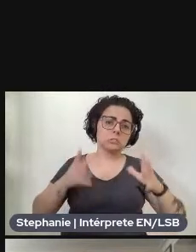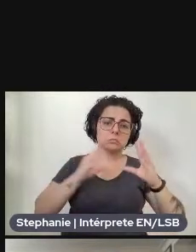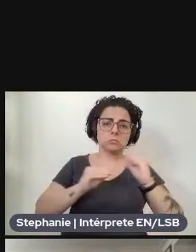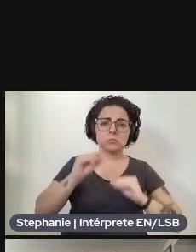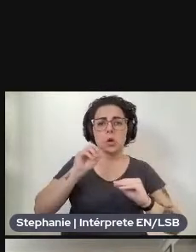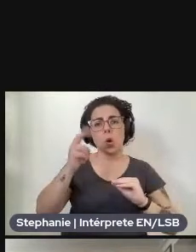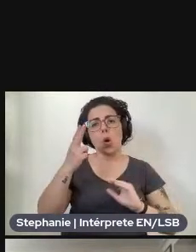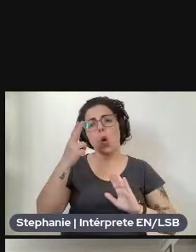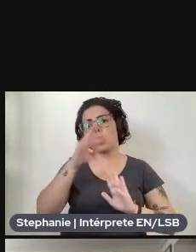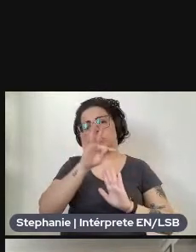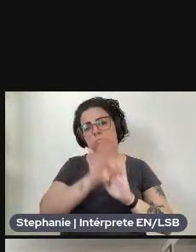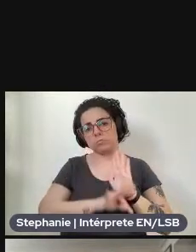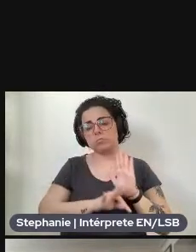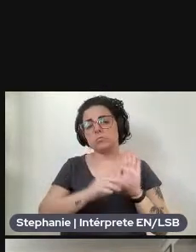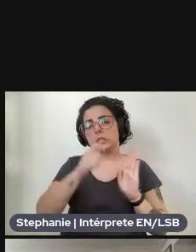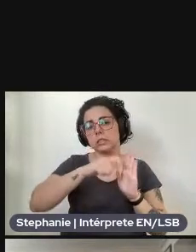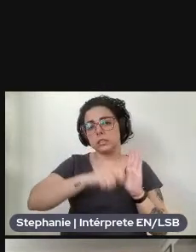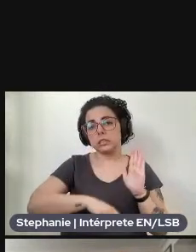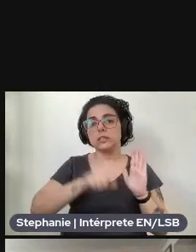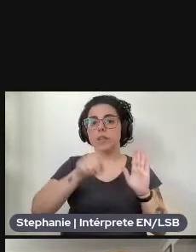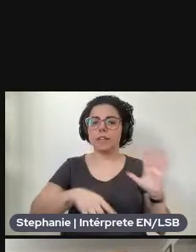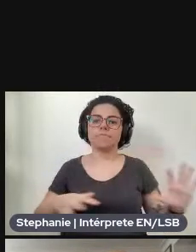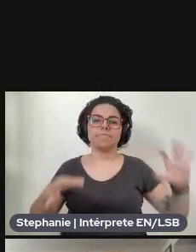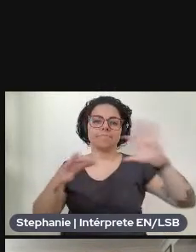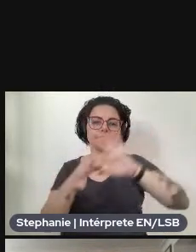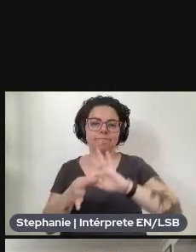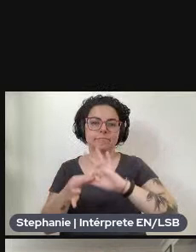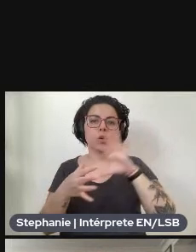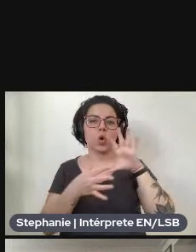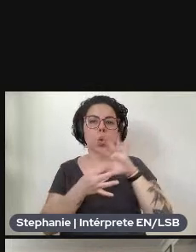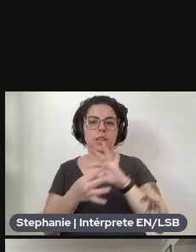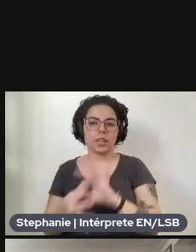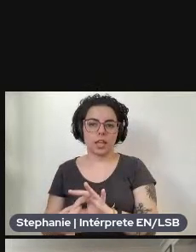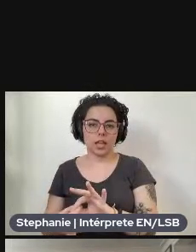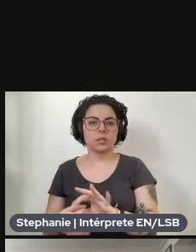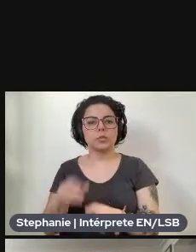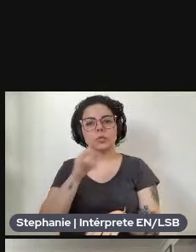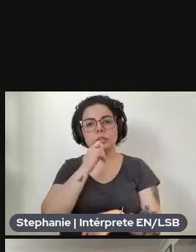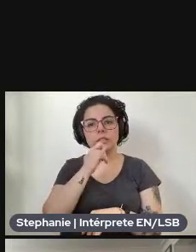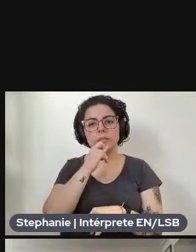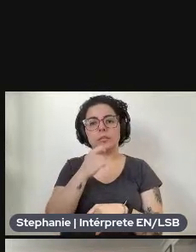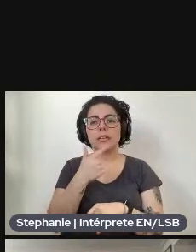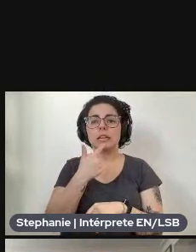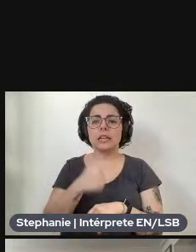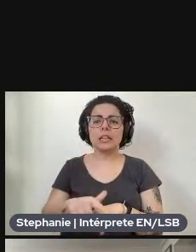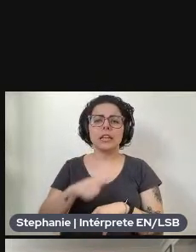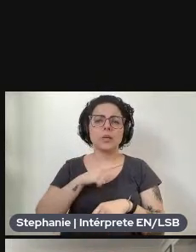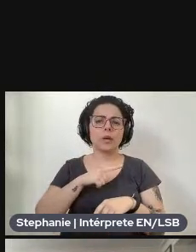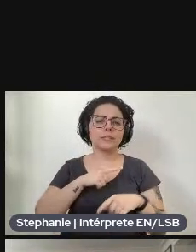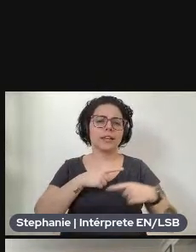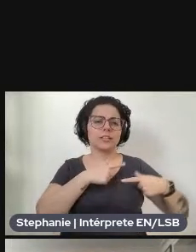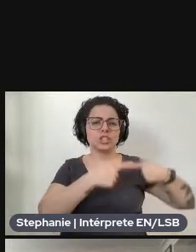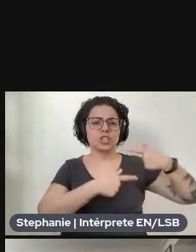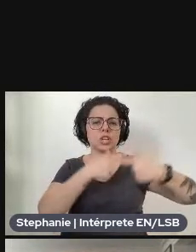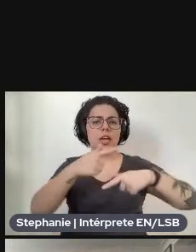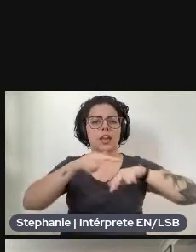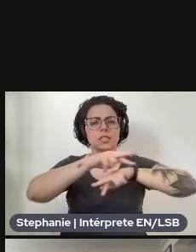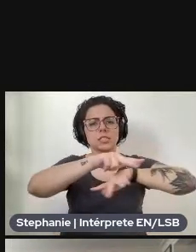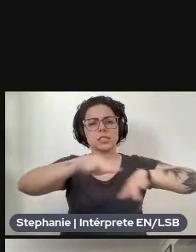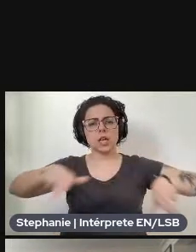use. Furthermore, it is the uses of language that over tens of thousands of generations have shaped the